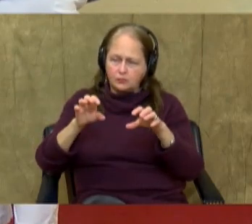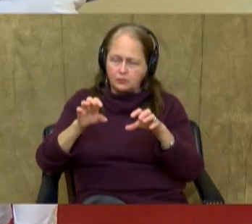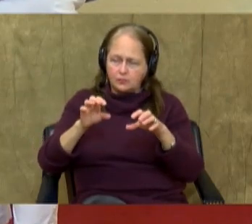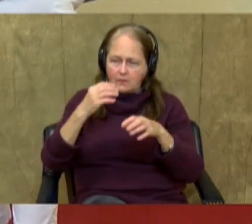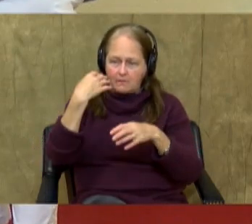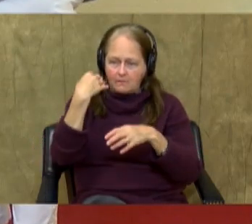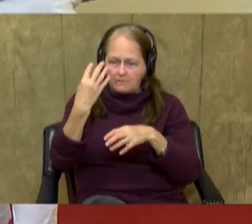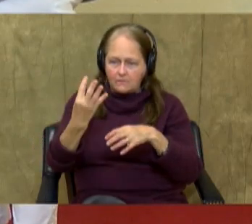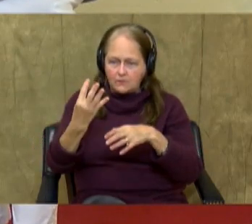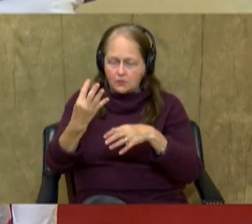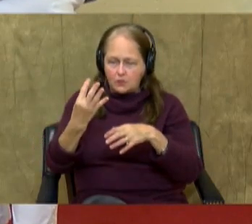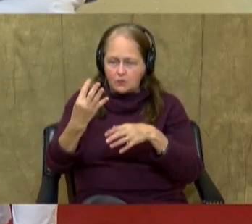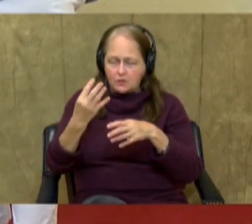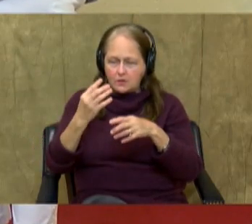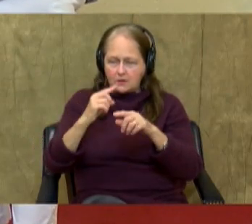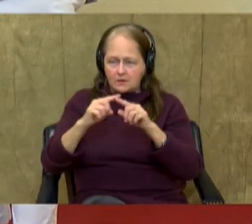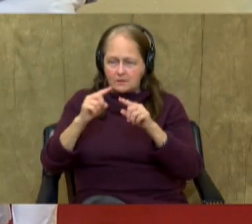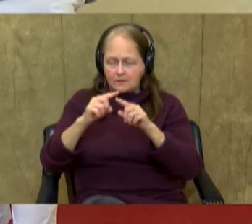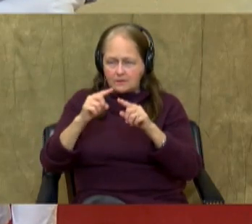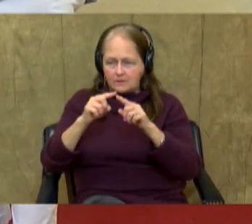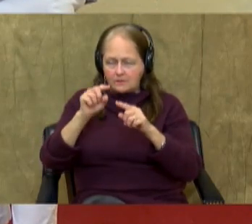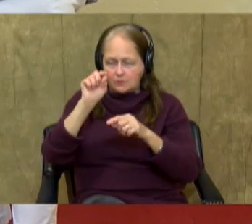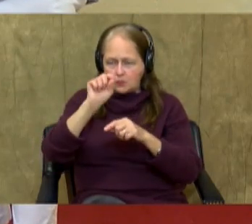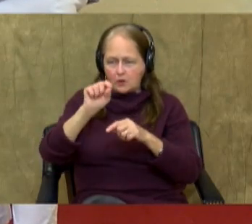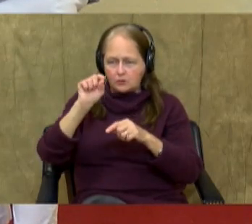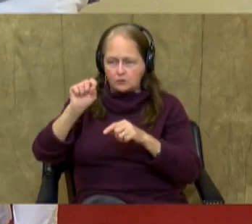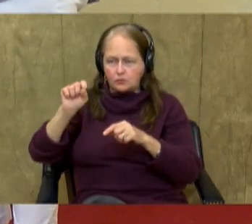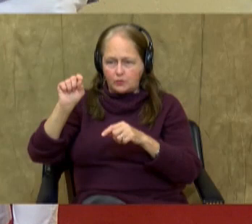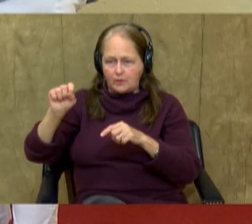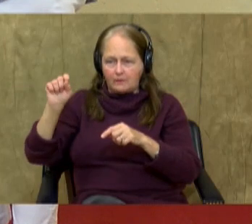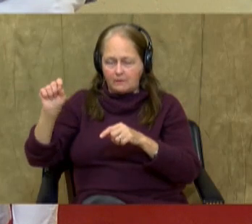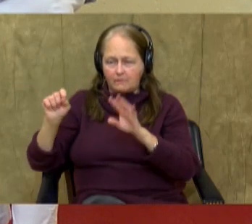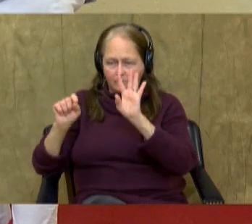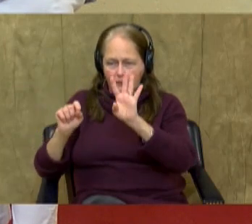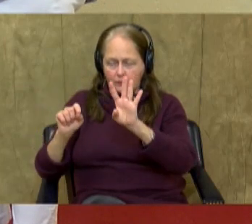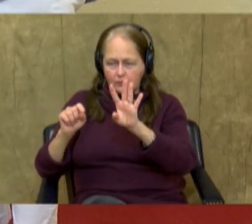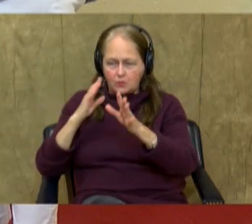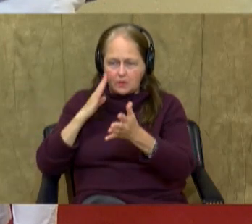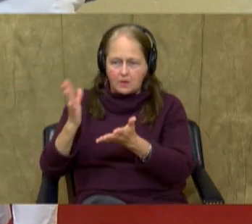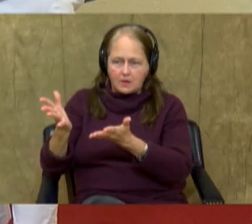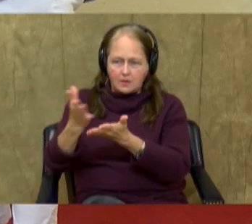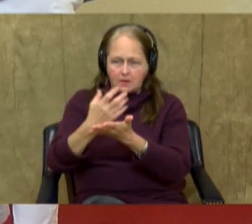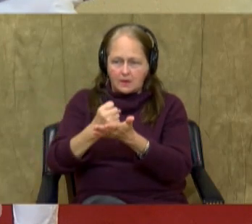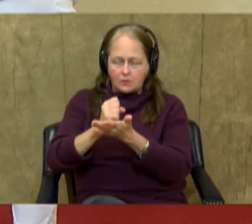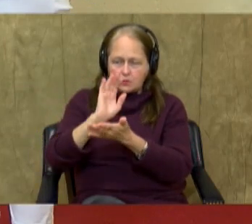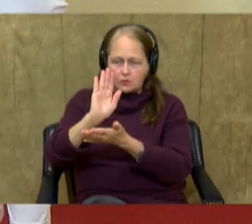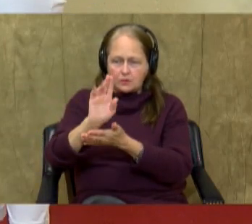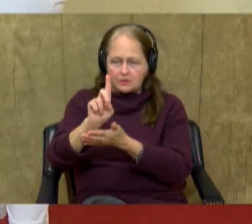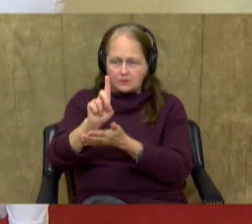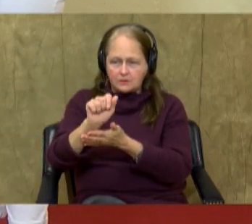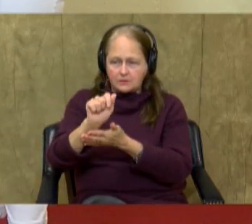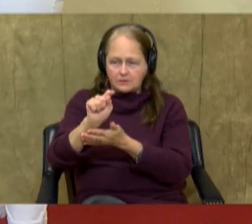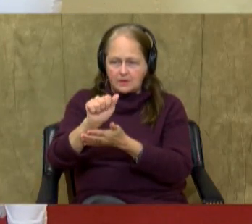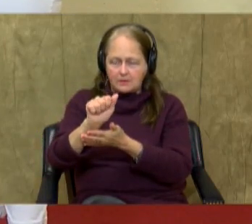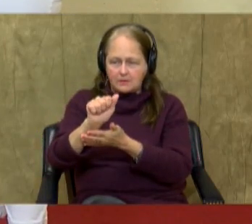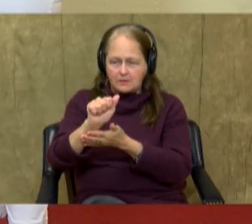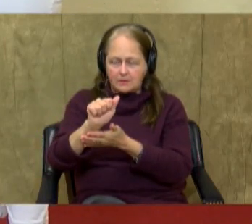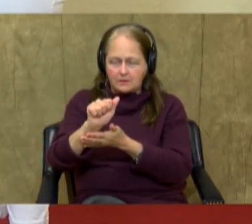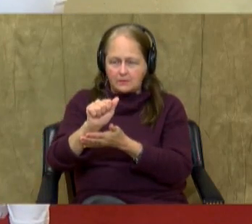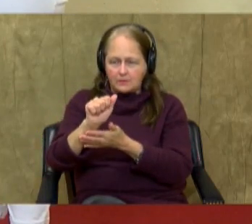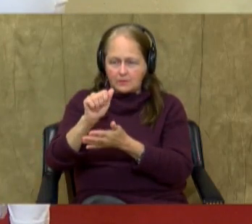are 4 basic steps to creating a histogram. You first have to collect your data, and you